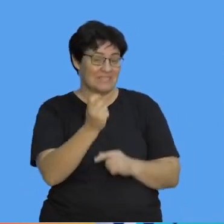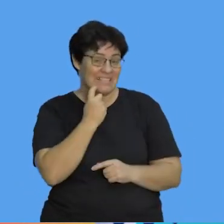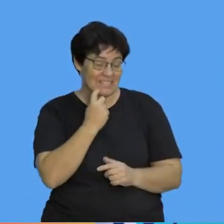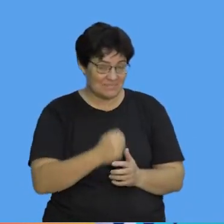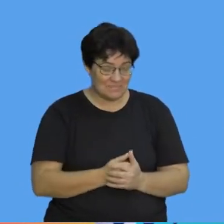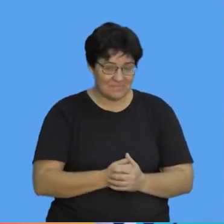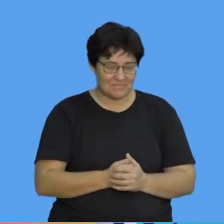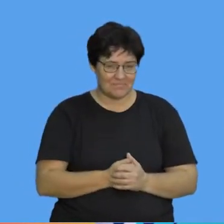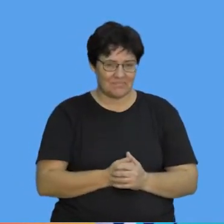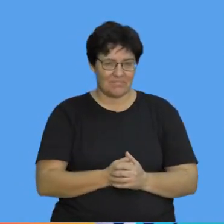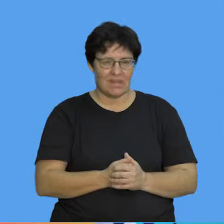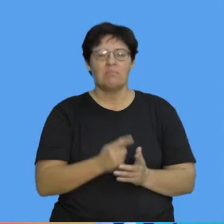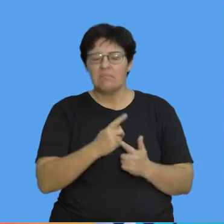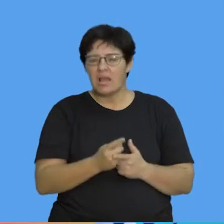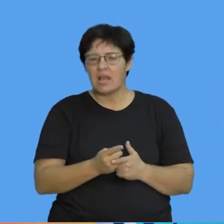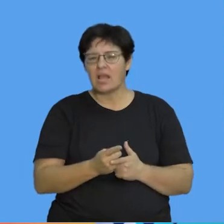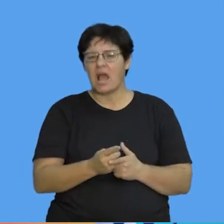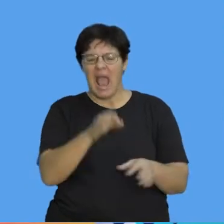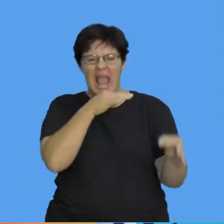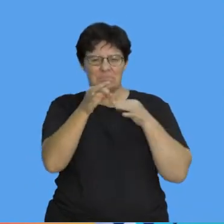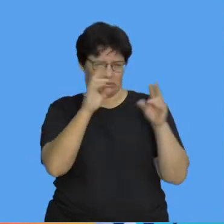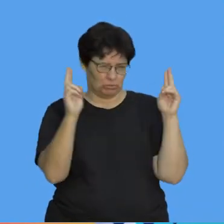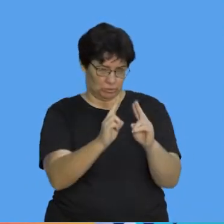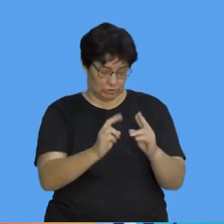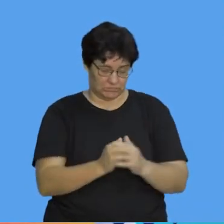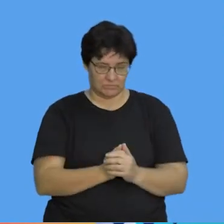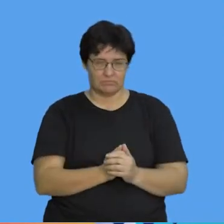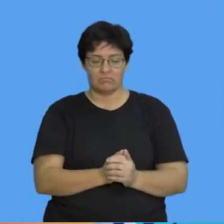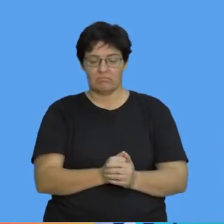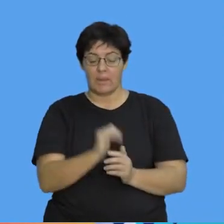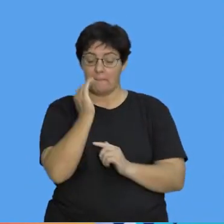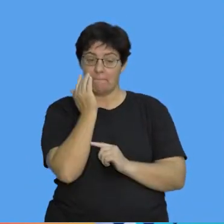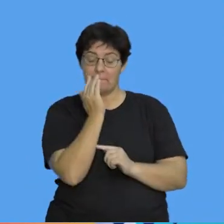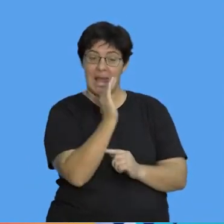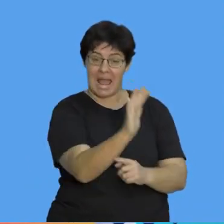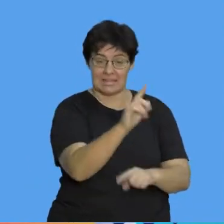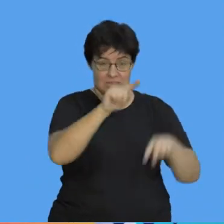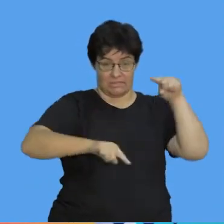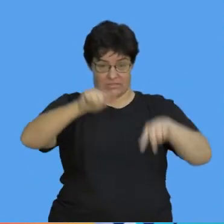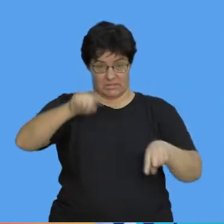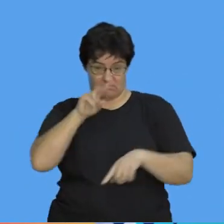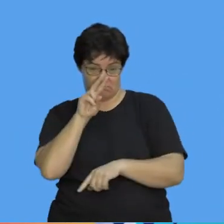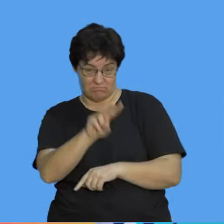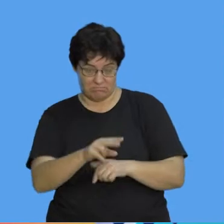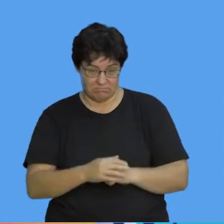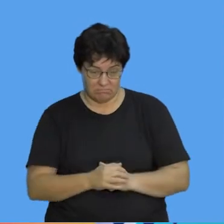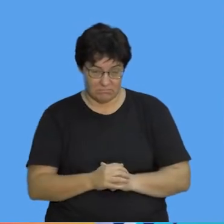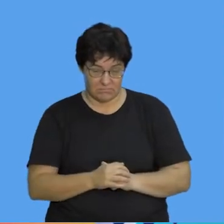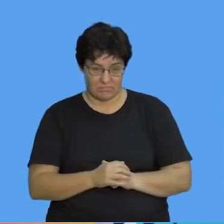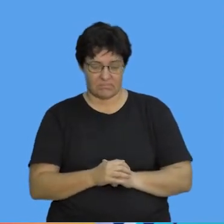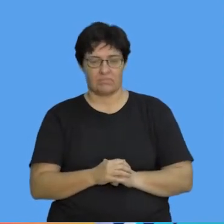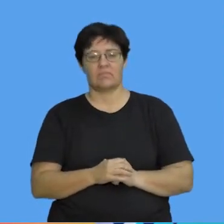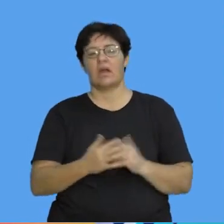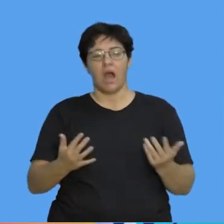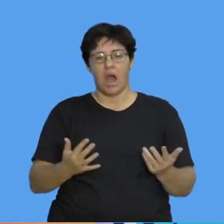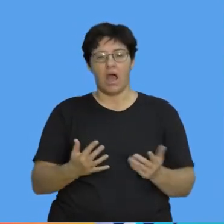going to look at, let me try and get it for you in a nutshell. We're looking at plant diversity. Now, when we're looking, we're not going to